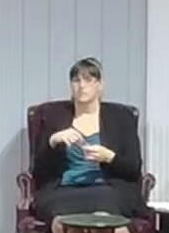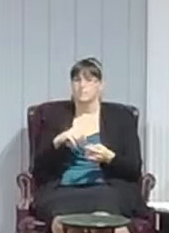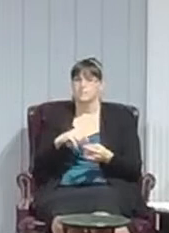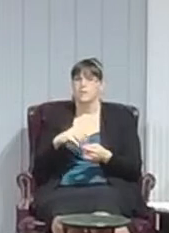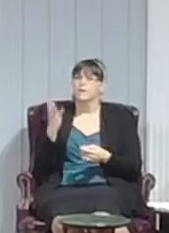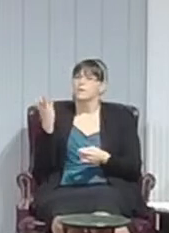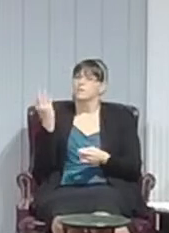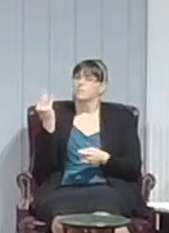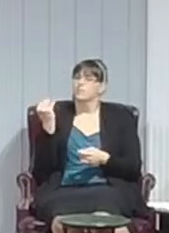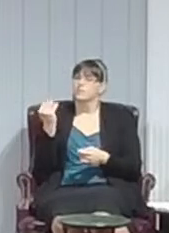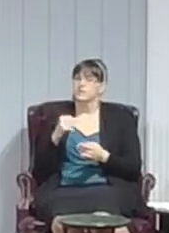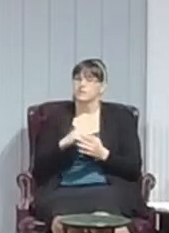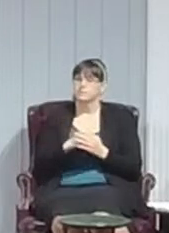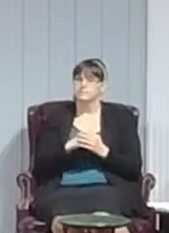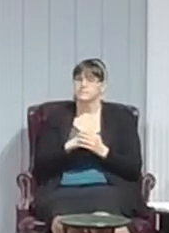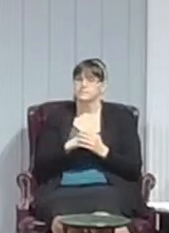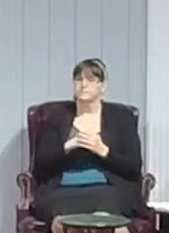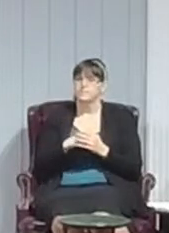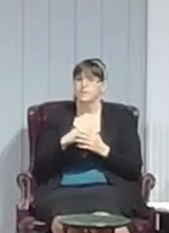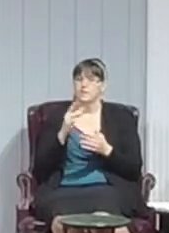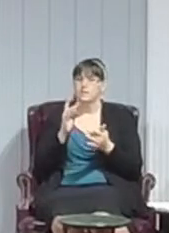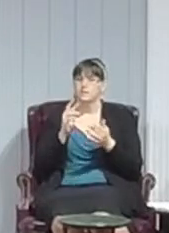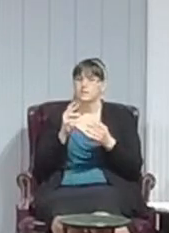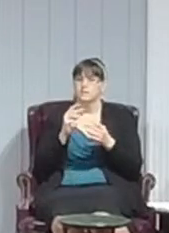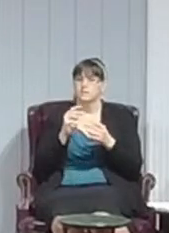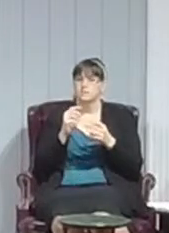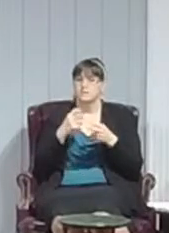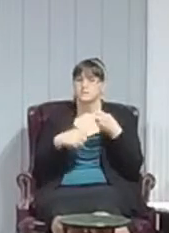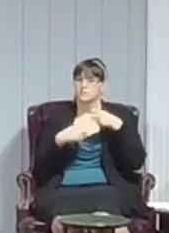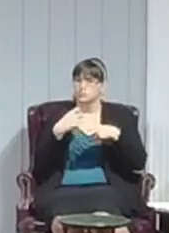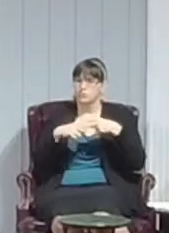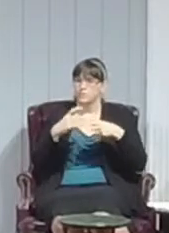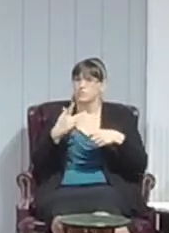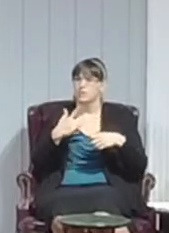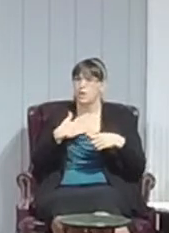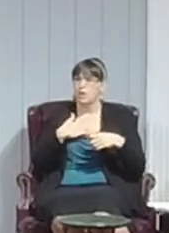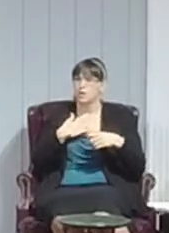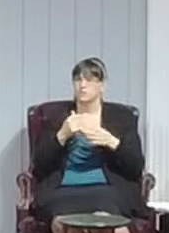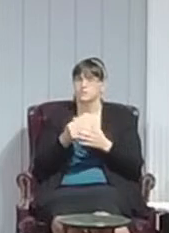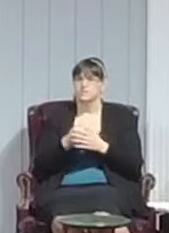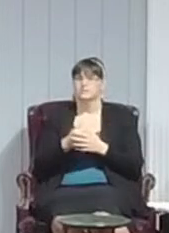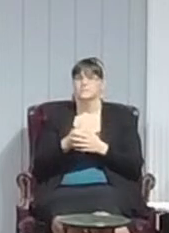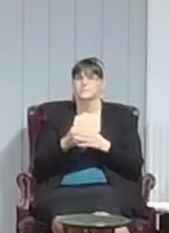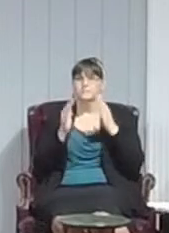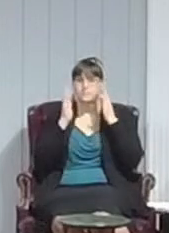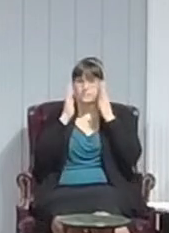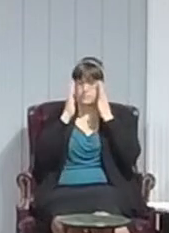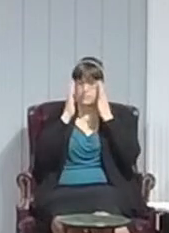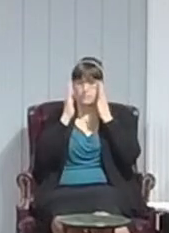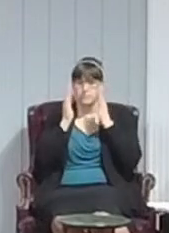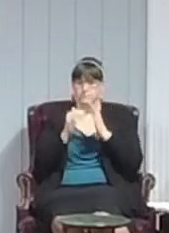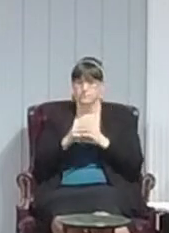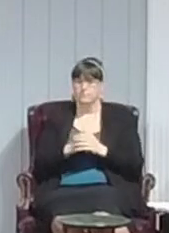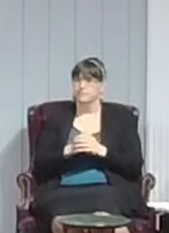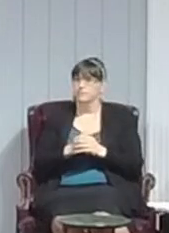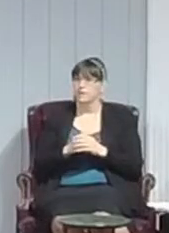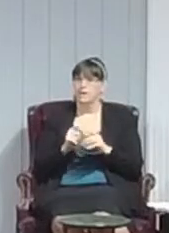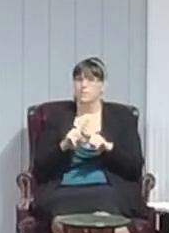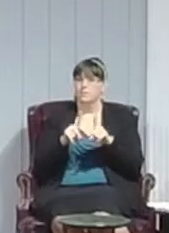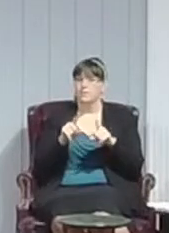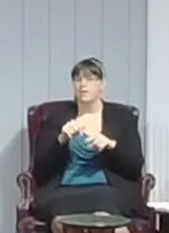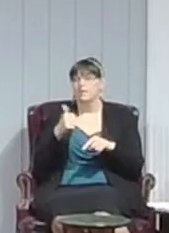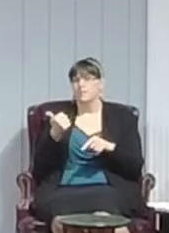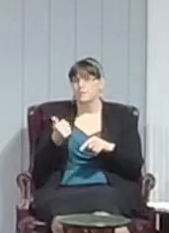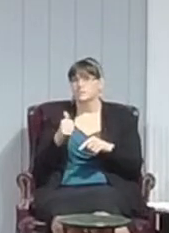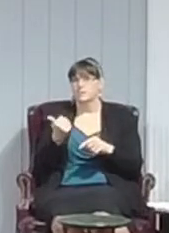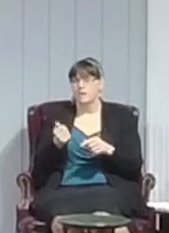troubled he talks about the troubled heart, but it's going to throw my little progression off a little bit, but there is another